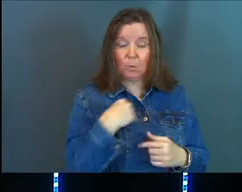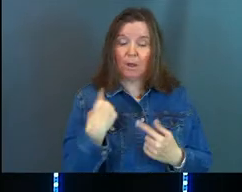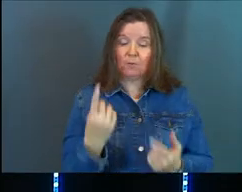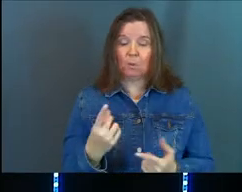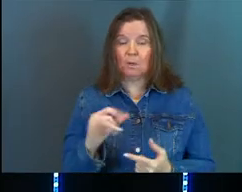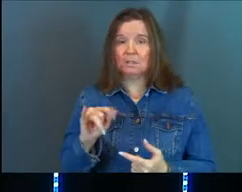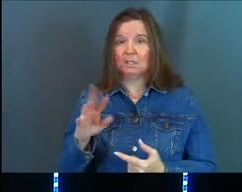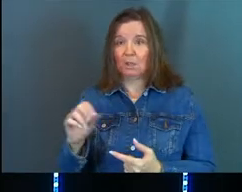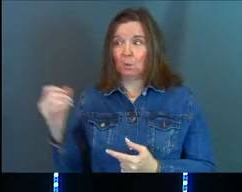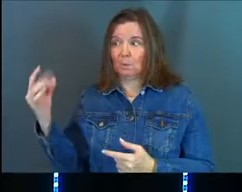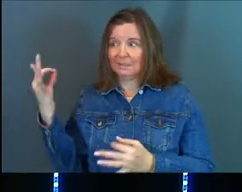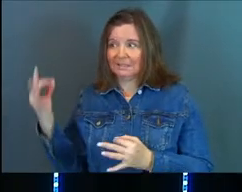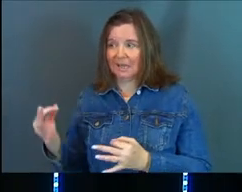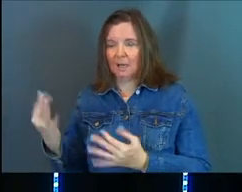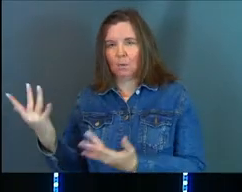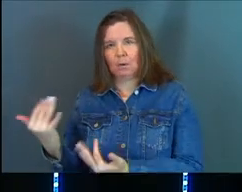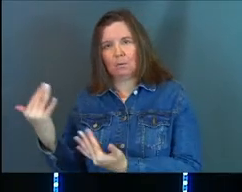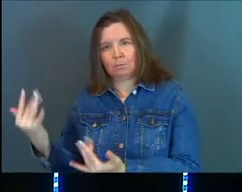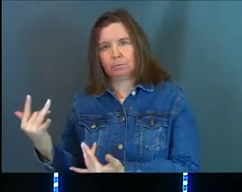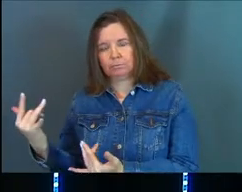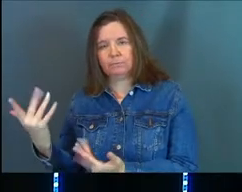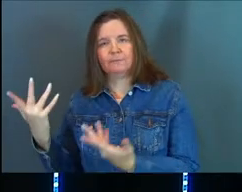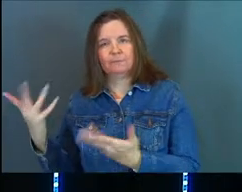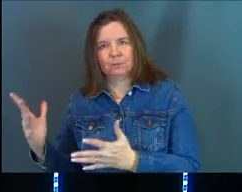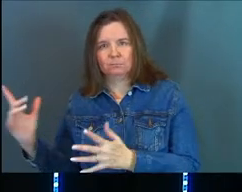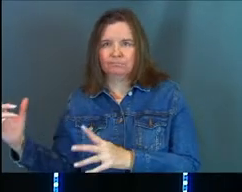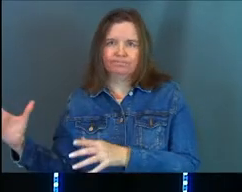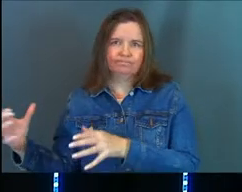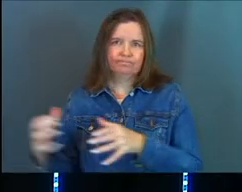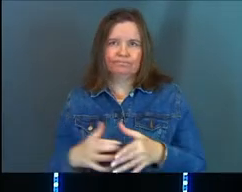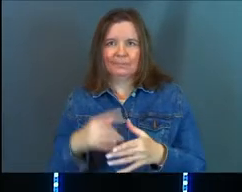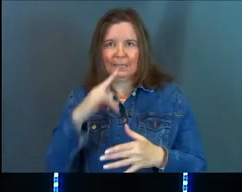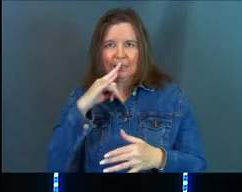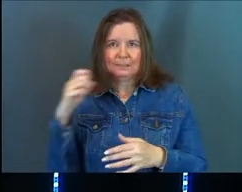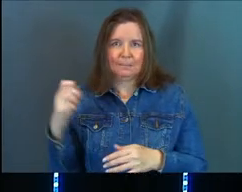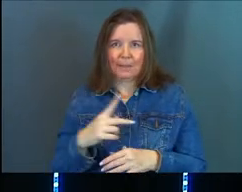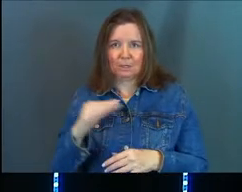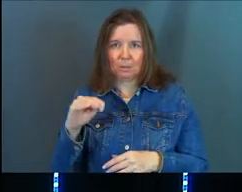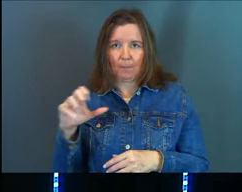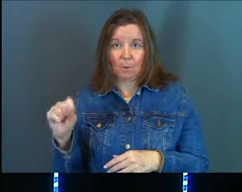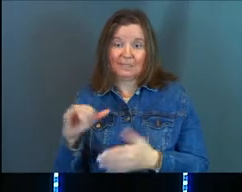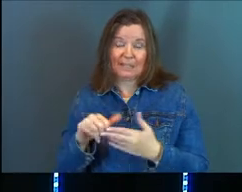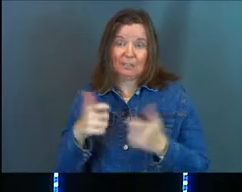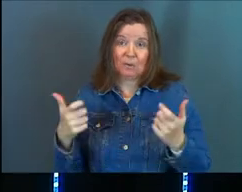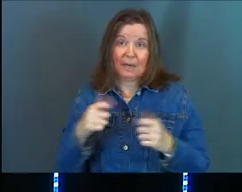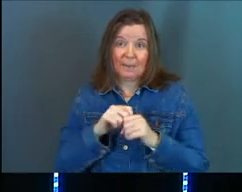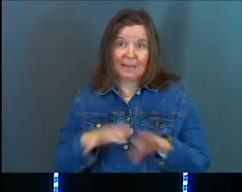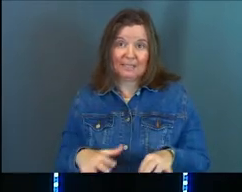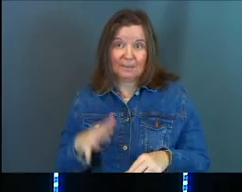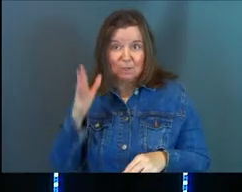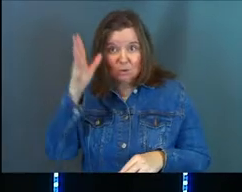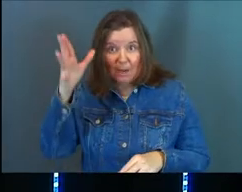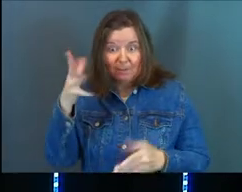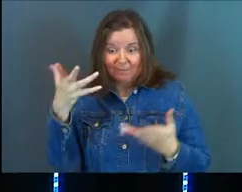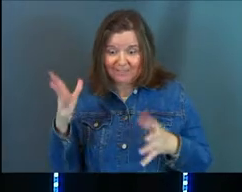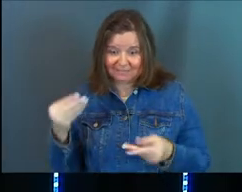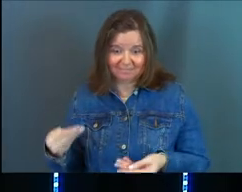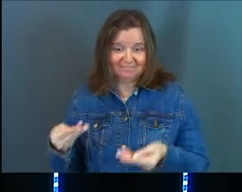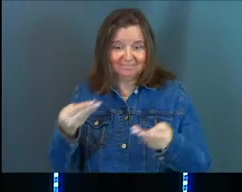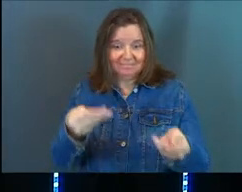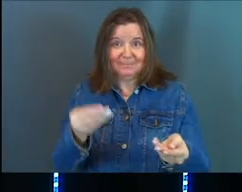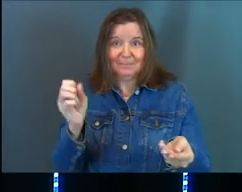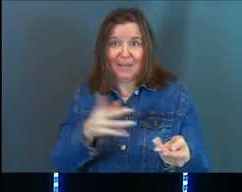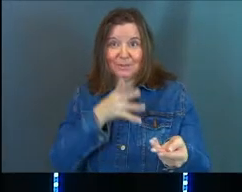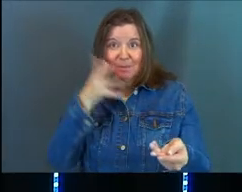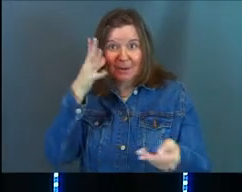a while, Jethro decides it's time to bring the grandkids back to Moses. Because that's the greatest blessing of being a grandparent, right? You get to take them home at the